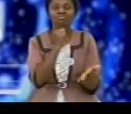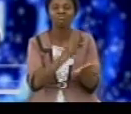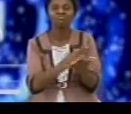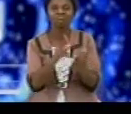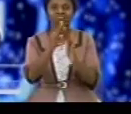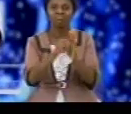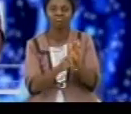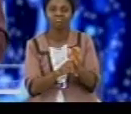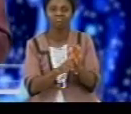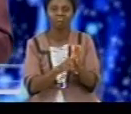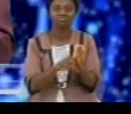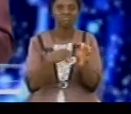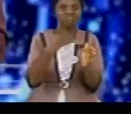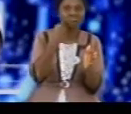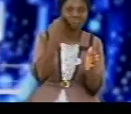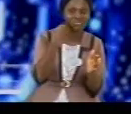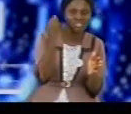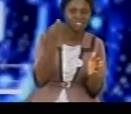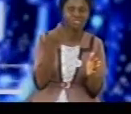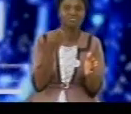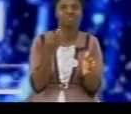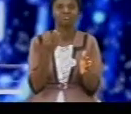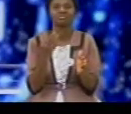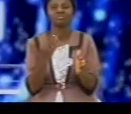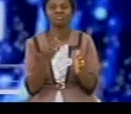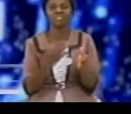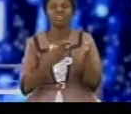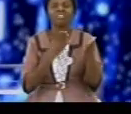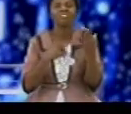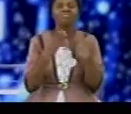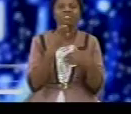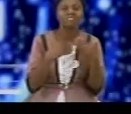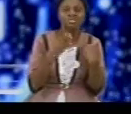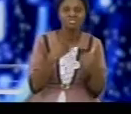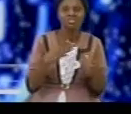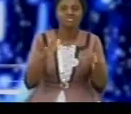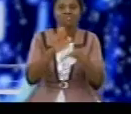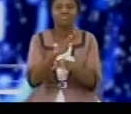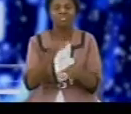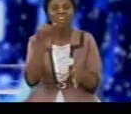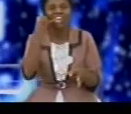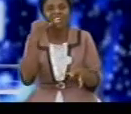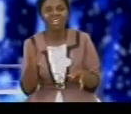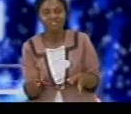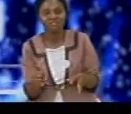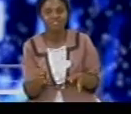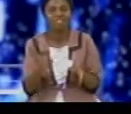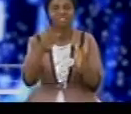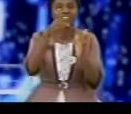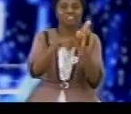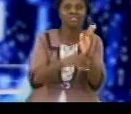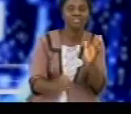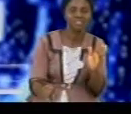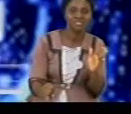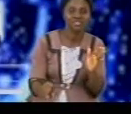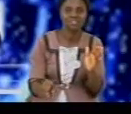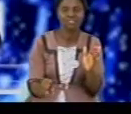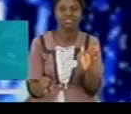wickedness, covetousness, maliciousness, full of envy, murder, debate,